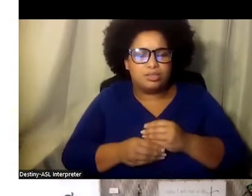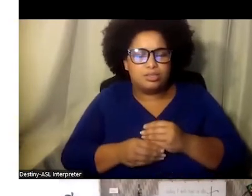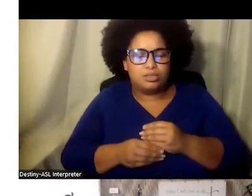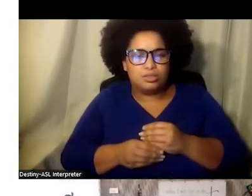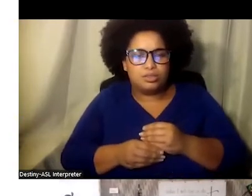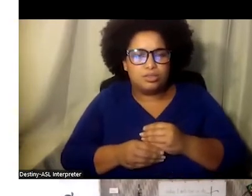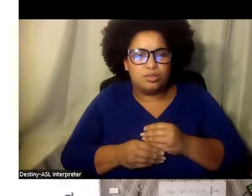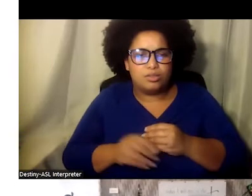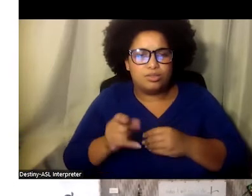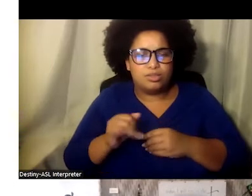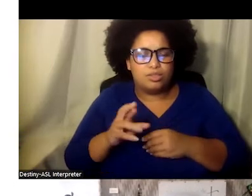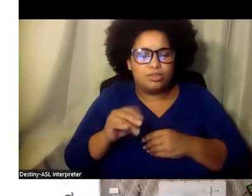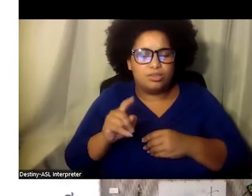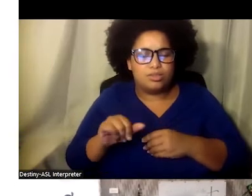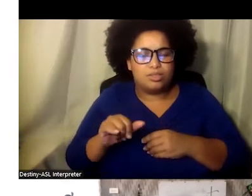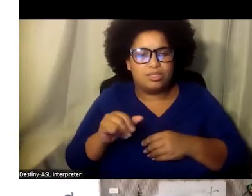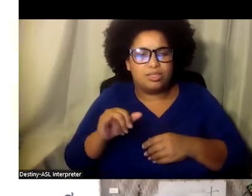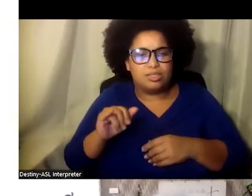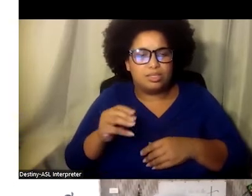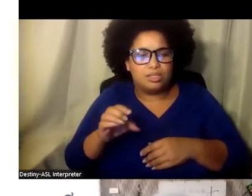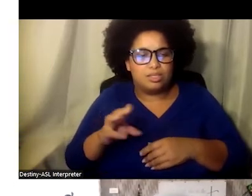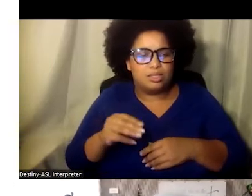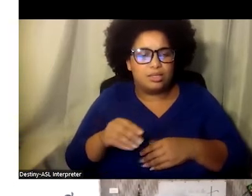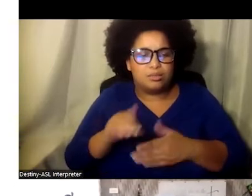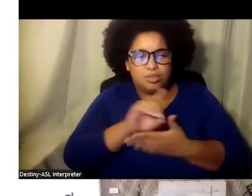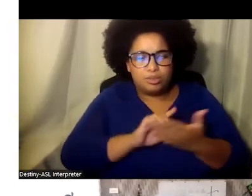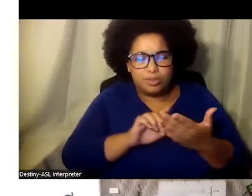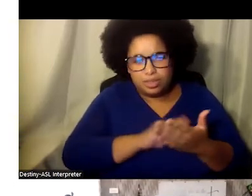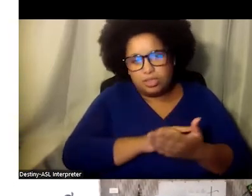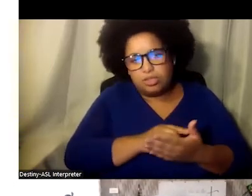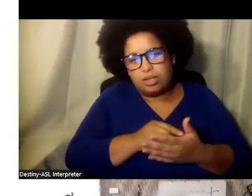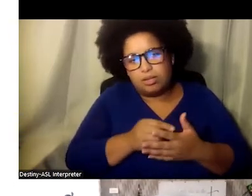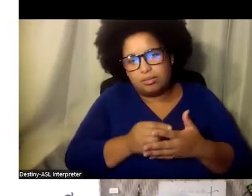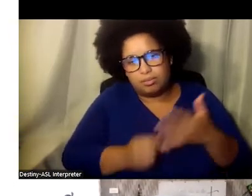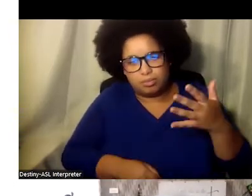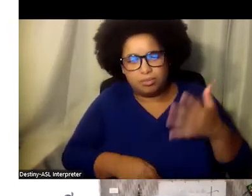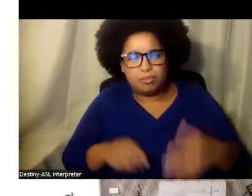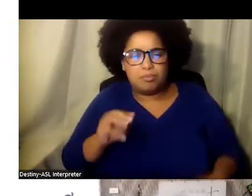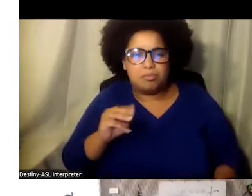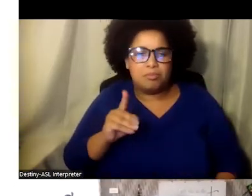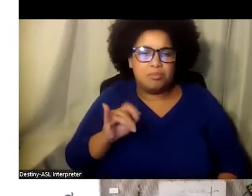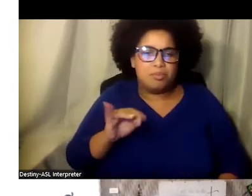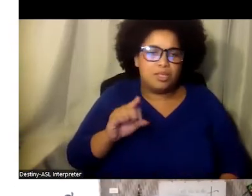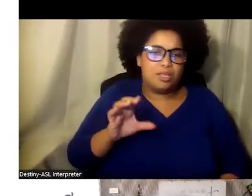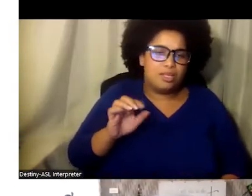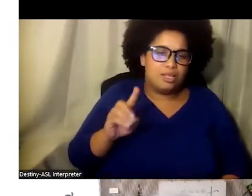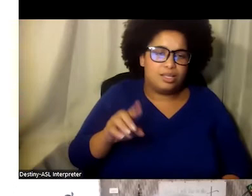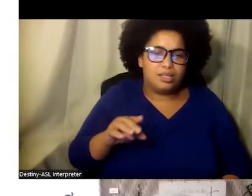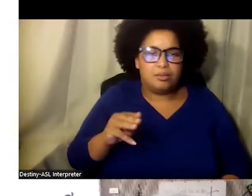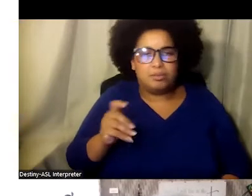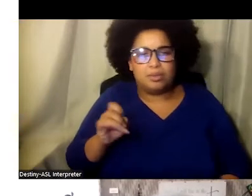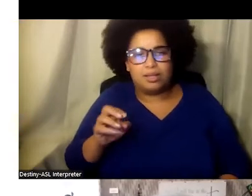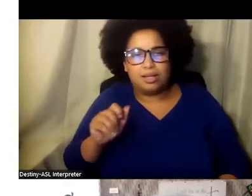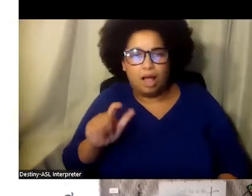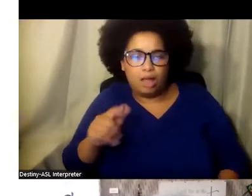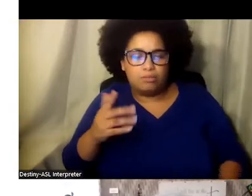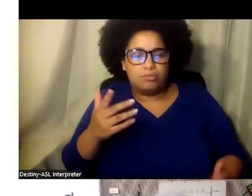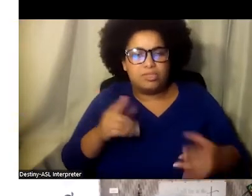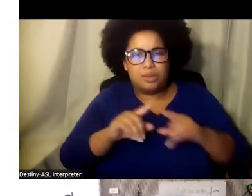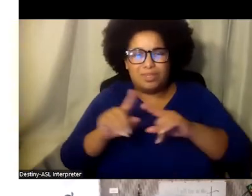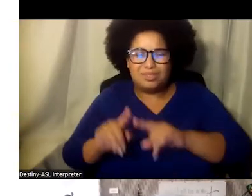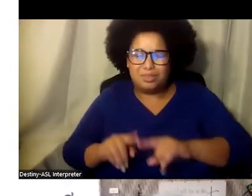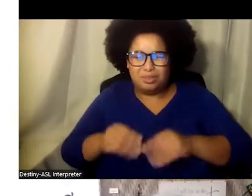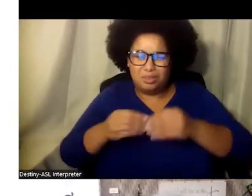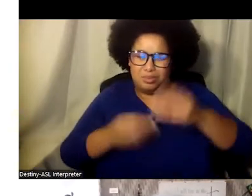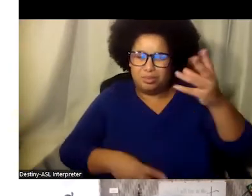Medicare, Medi-Cal, discrimination, and the list goes on. As Sarah mentioned, Meals on Wheels has a variety of nutrition programs,